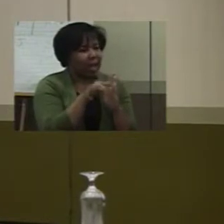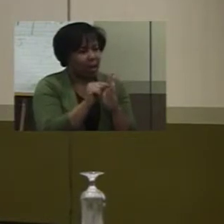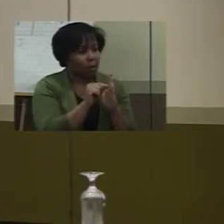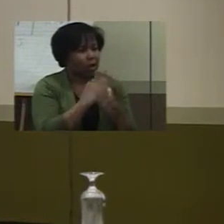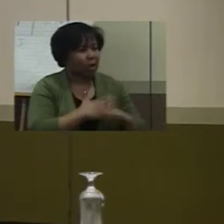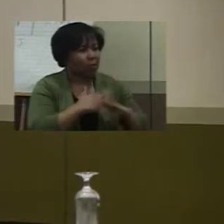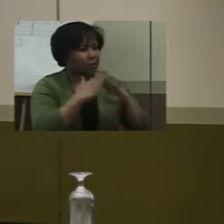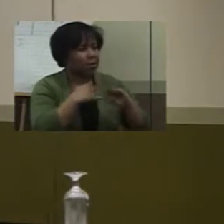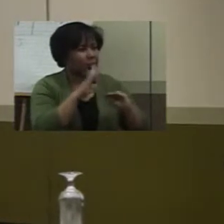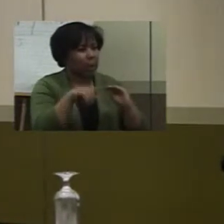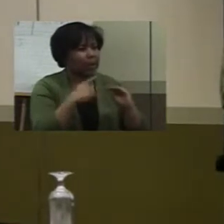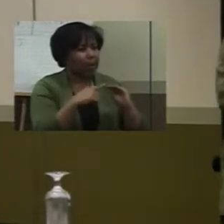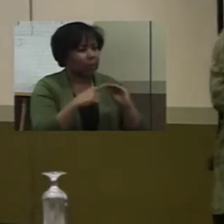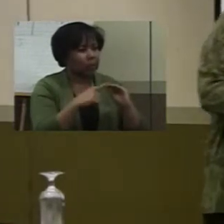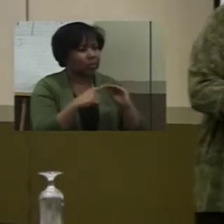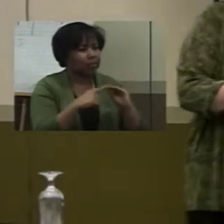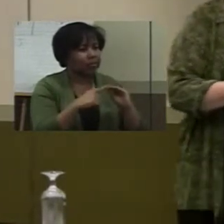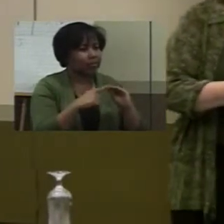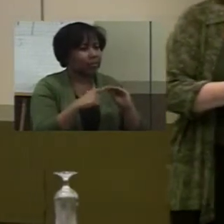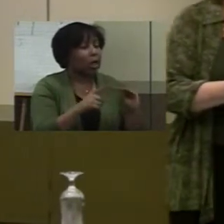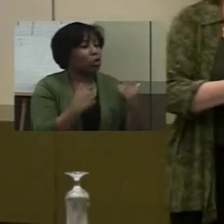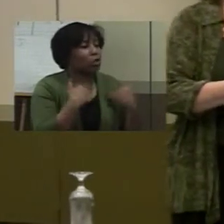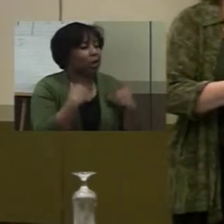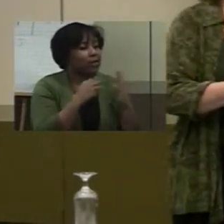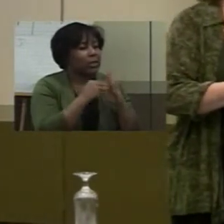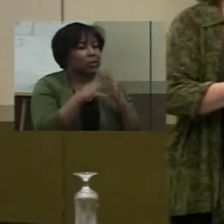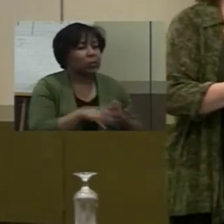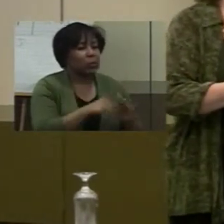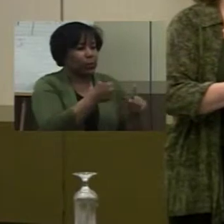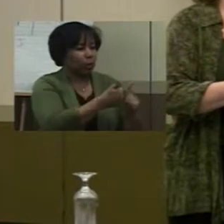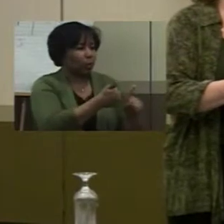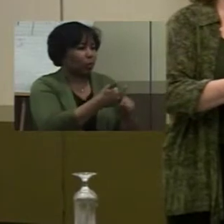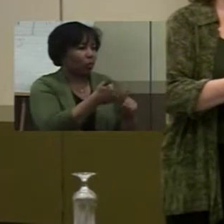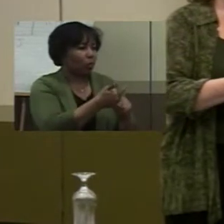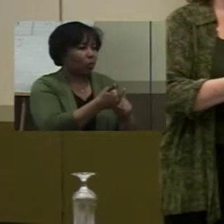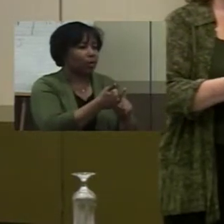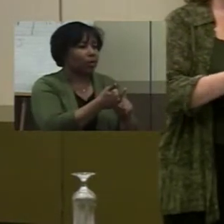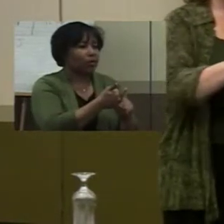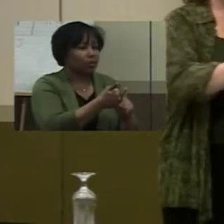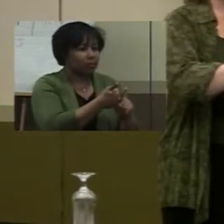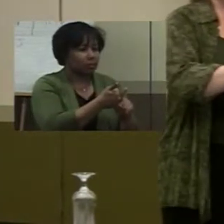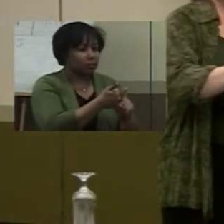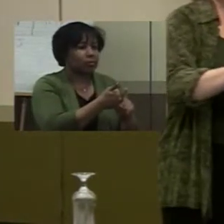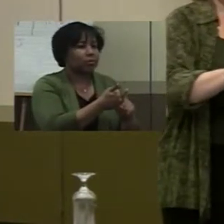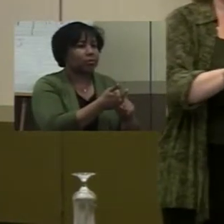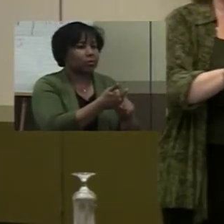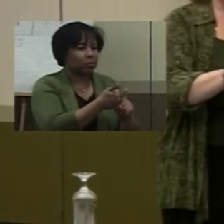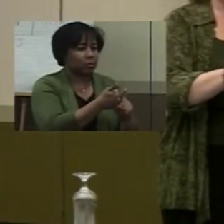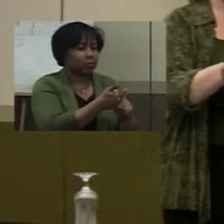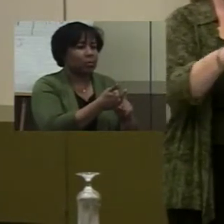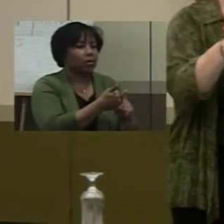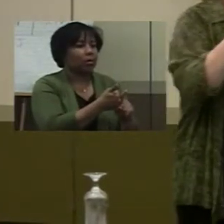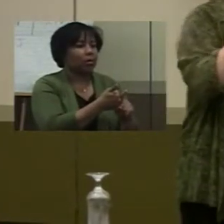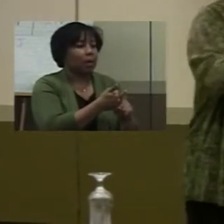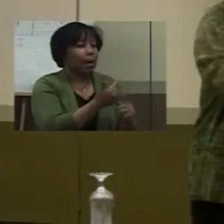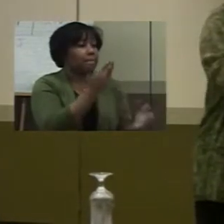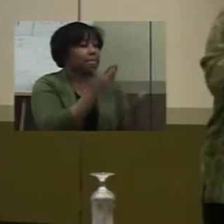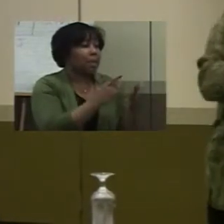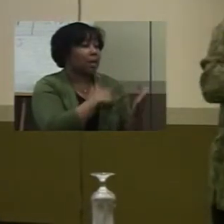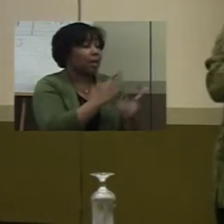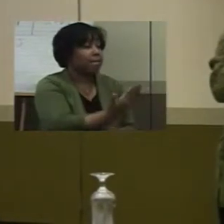was talking about, where you've got a student who maybe across days, maybe just